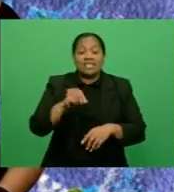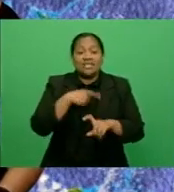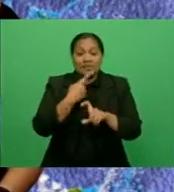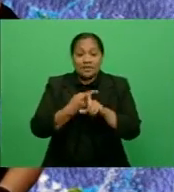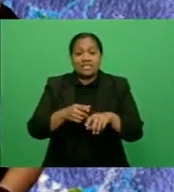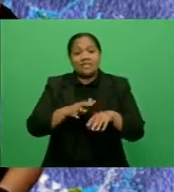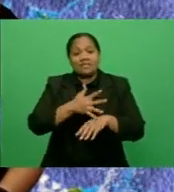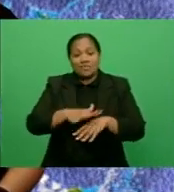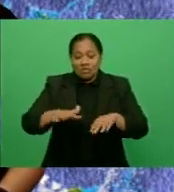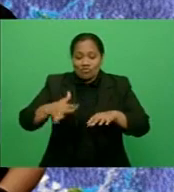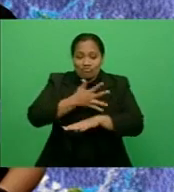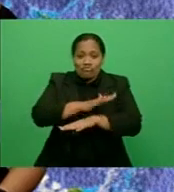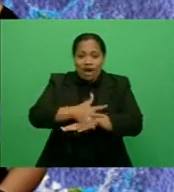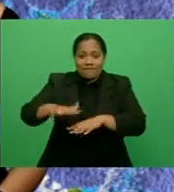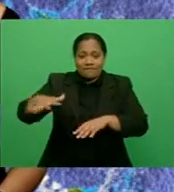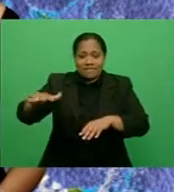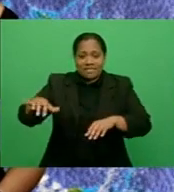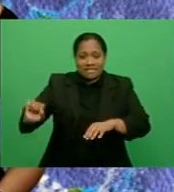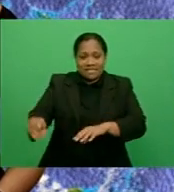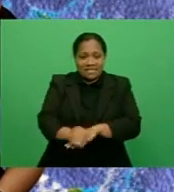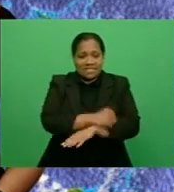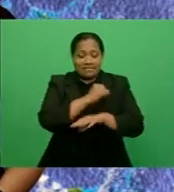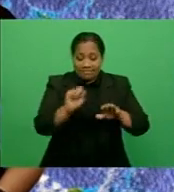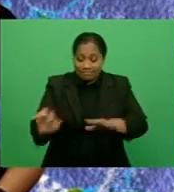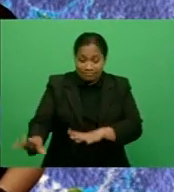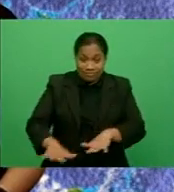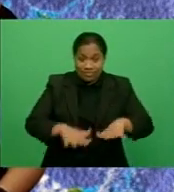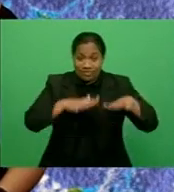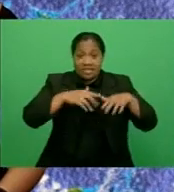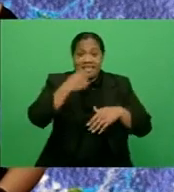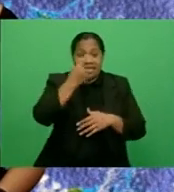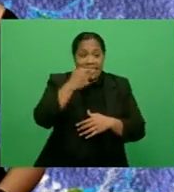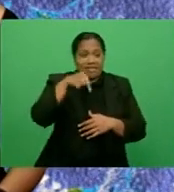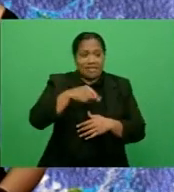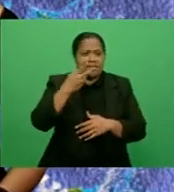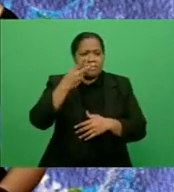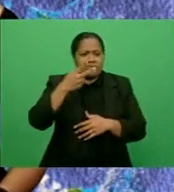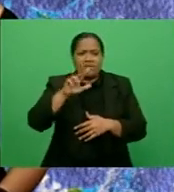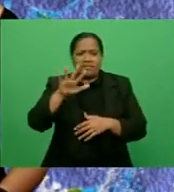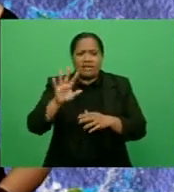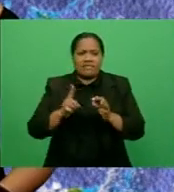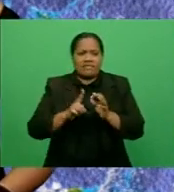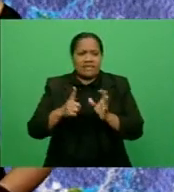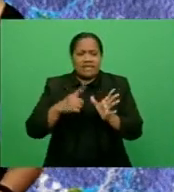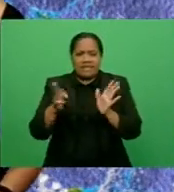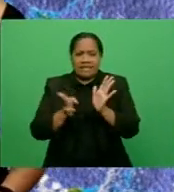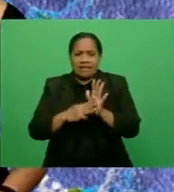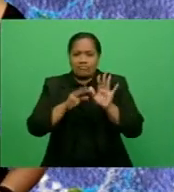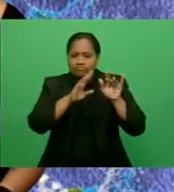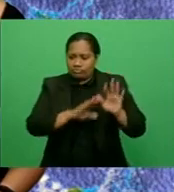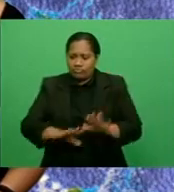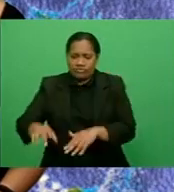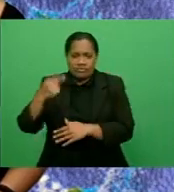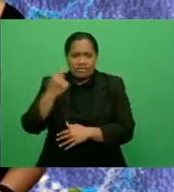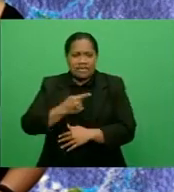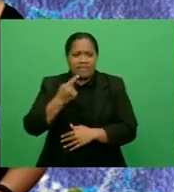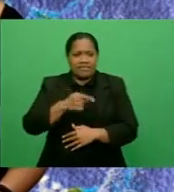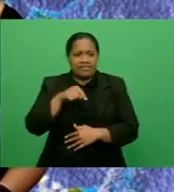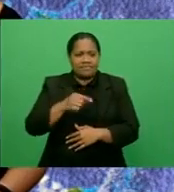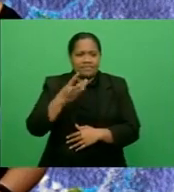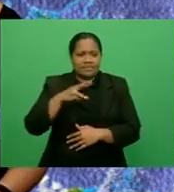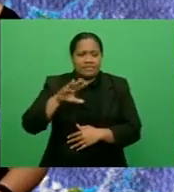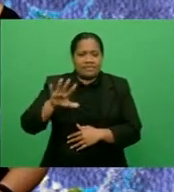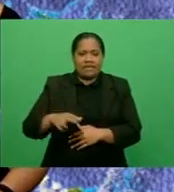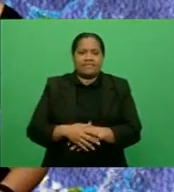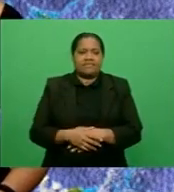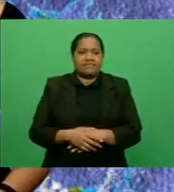Turning to the tides, high tide at 11.35 p.m. with low tide at 6.07 a.m. Sunrise will be at 5